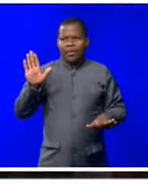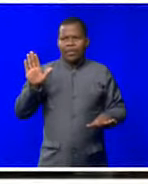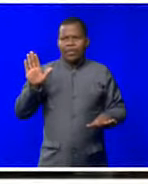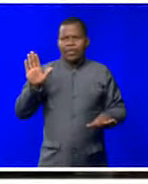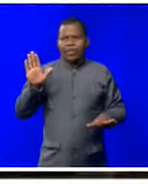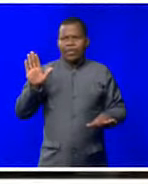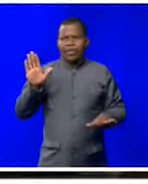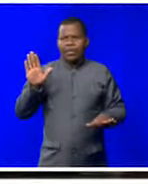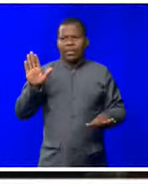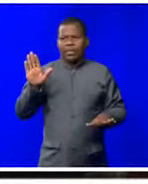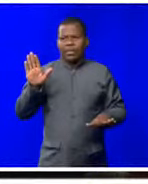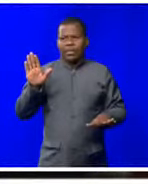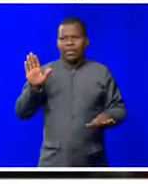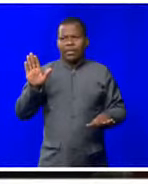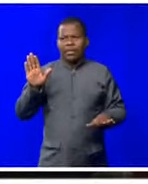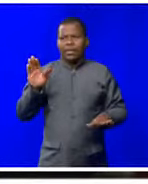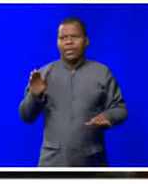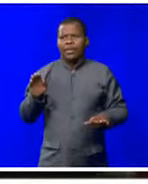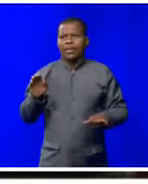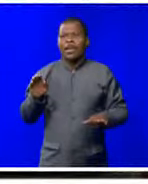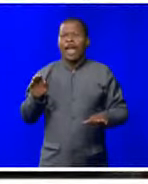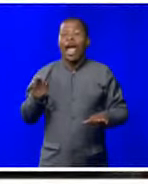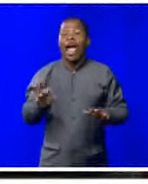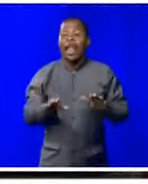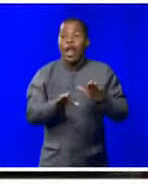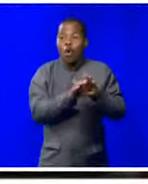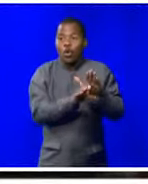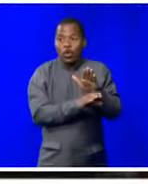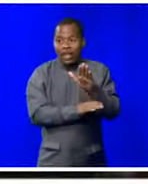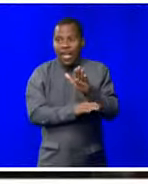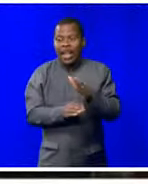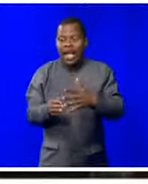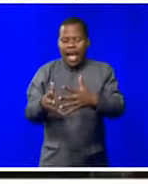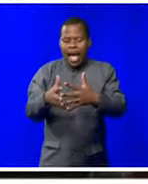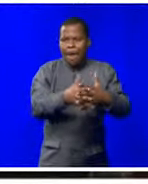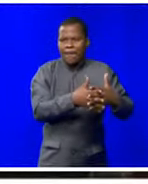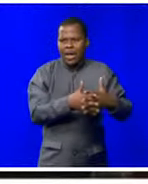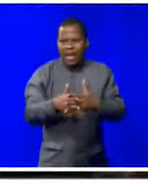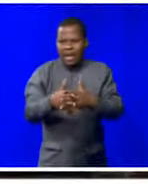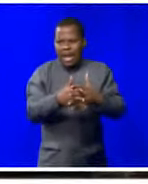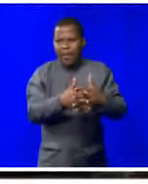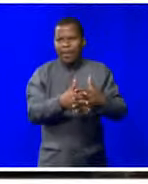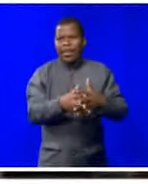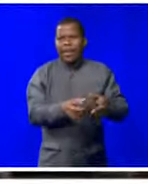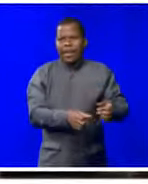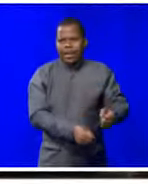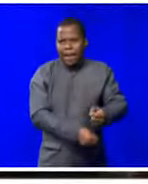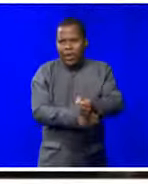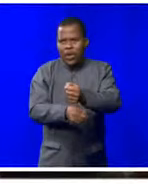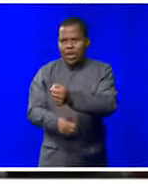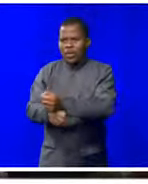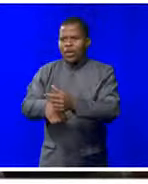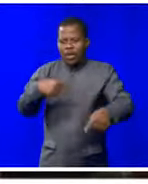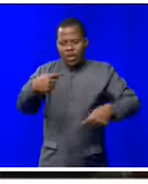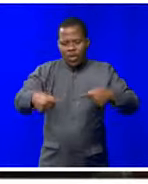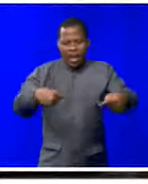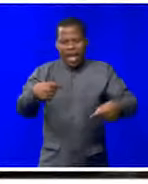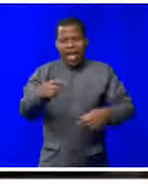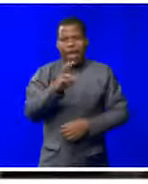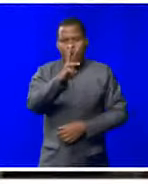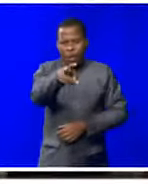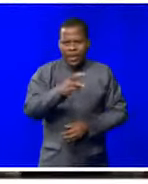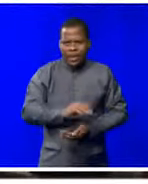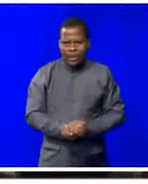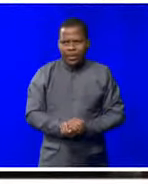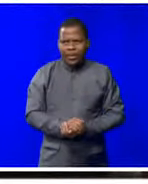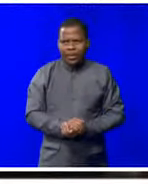I will support and defend the Constitution of the United States against all enemies. I will support and defend the Constitution of the